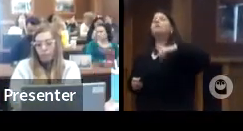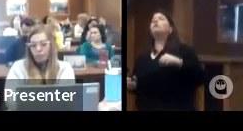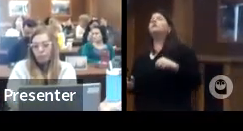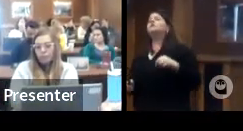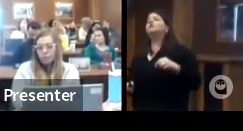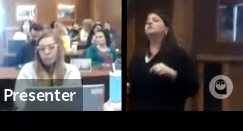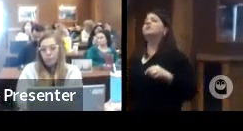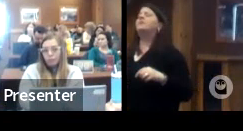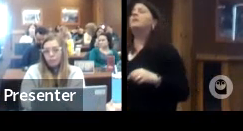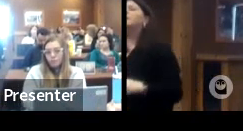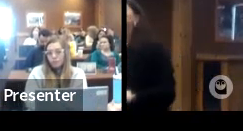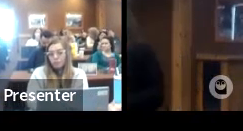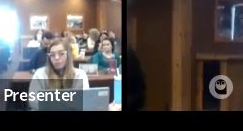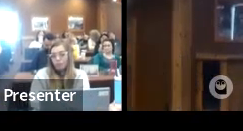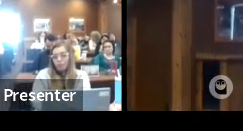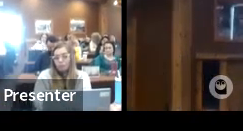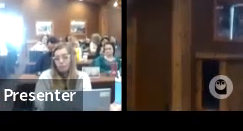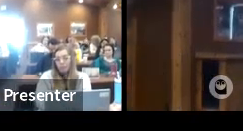again? How long is your CV? It's like